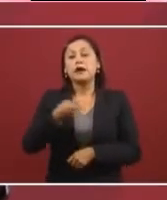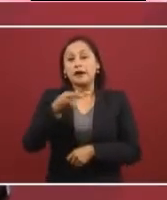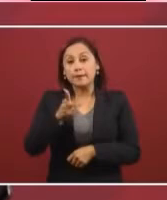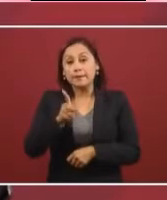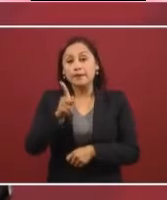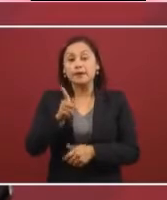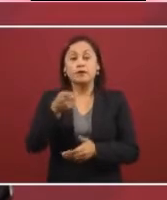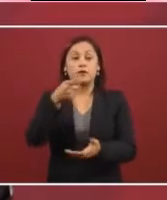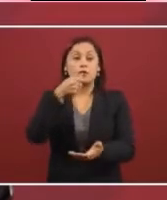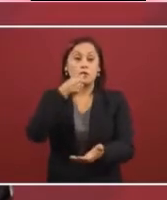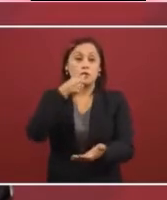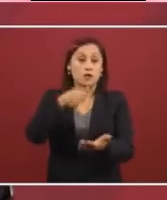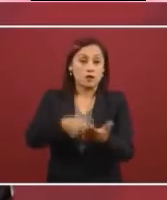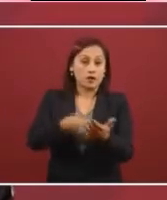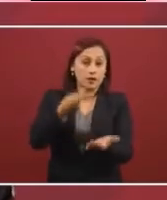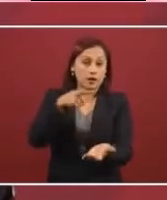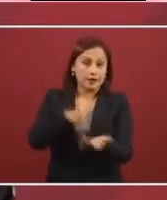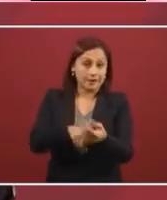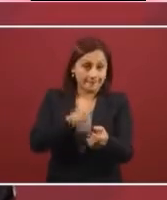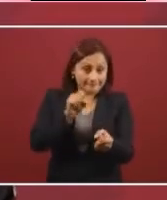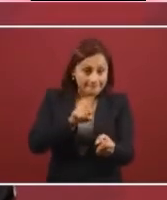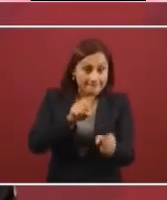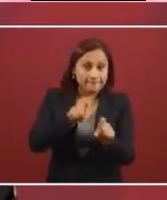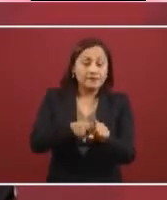the necessity